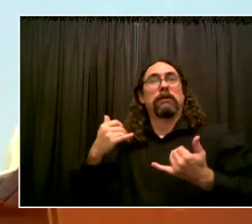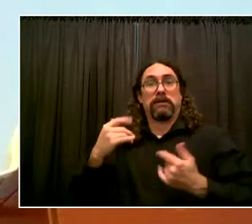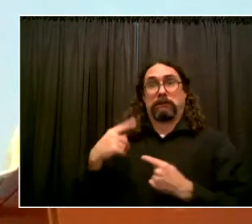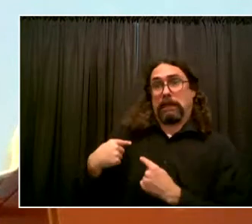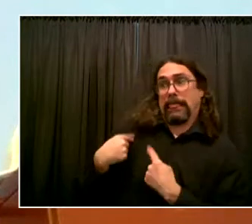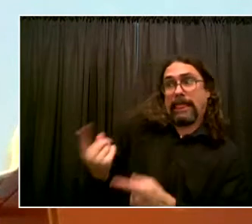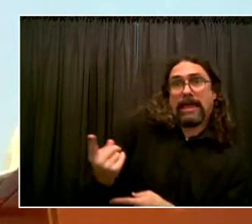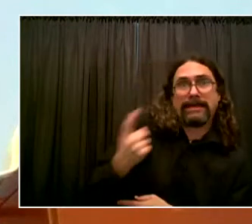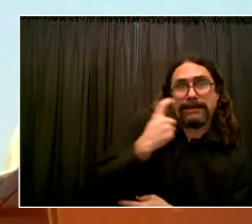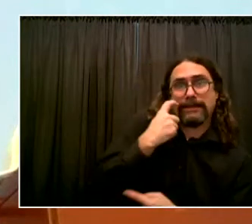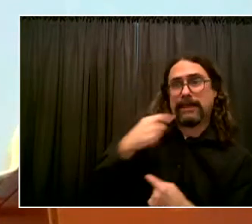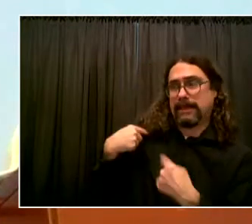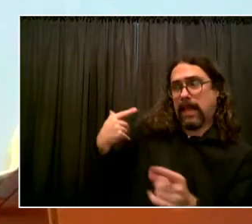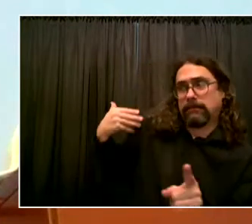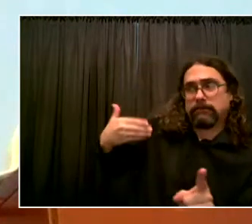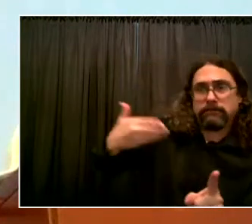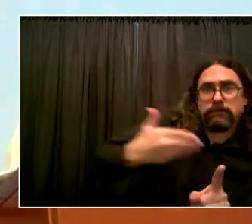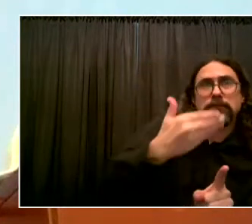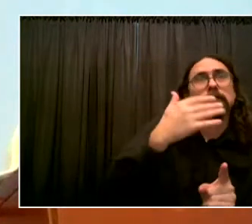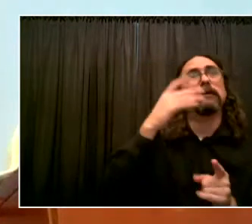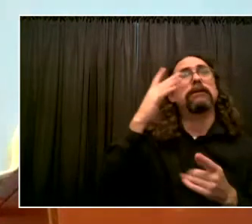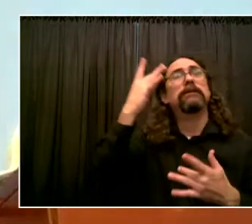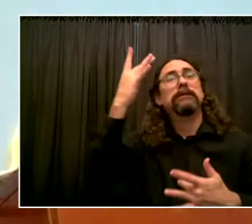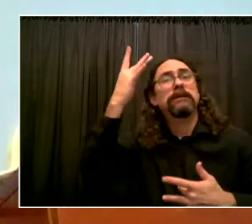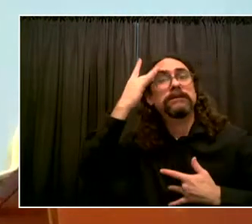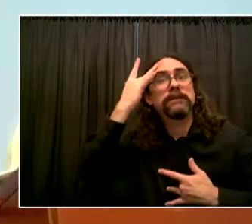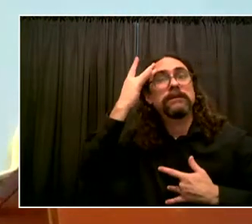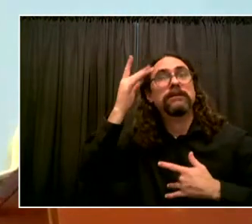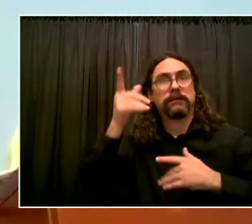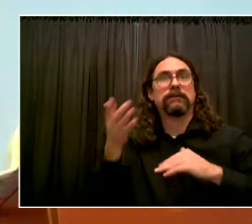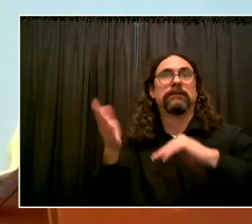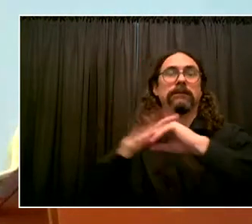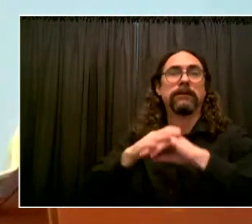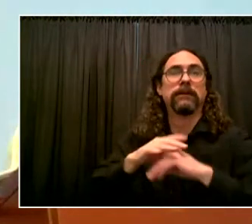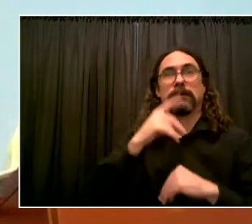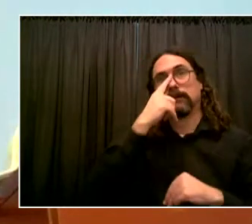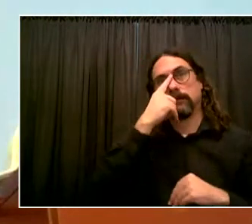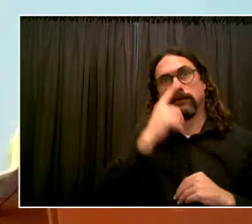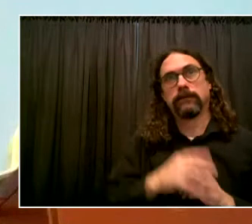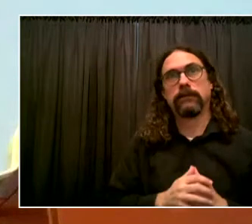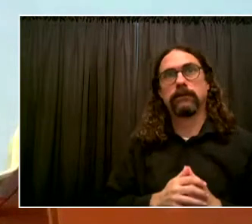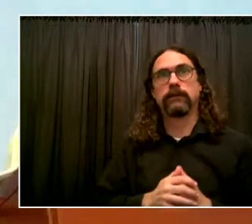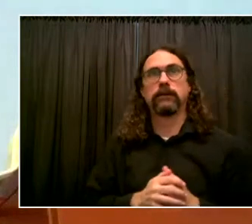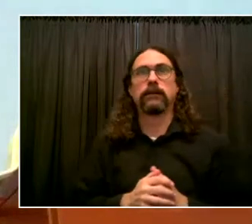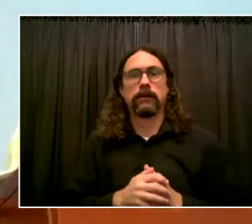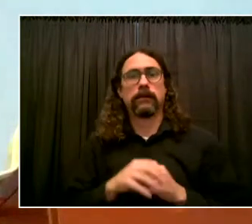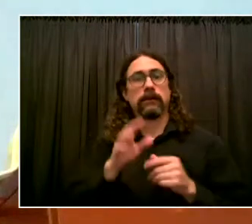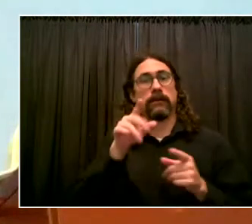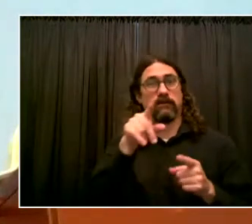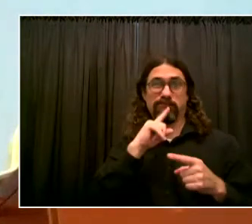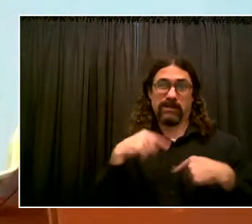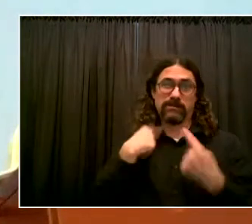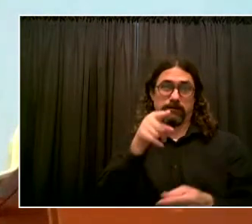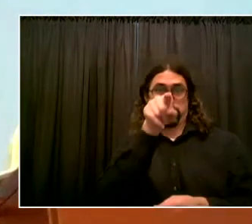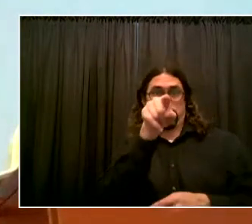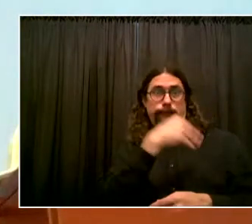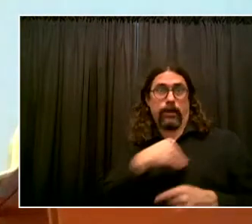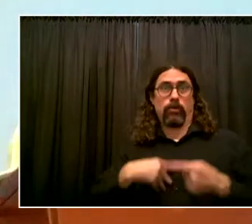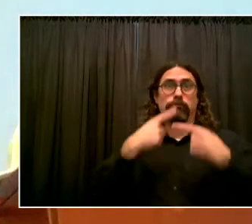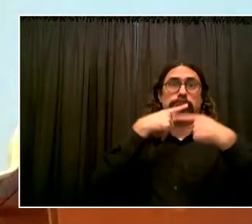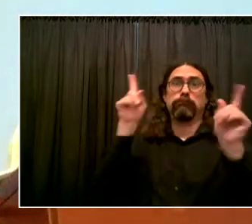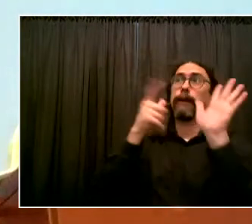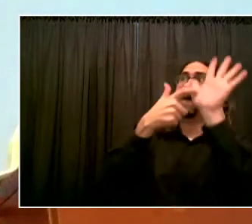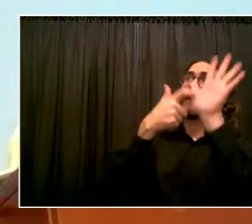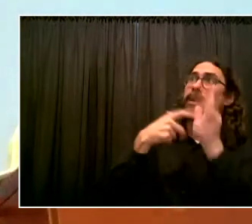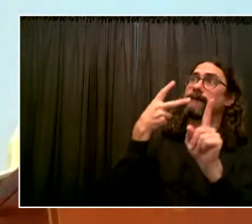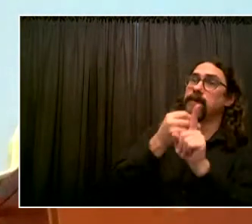the department is not without tools to look into discipline for these members. So I would implore